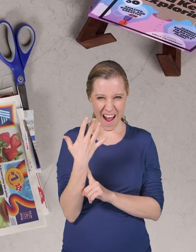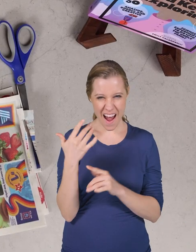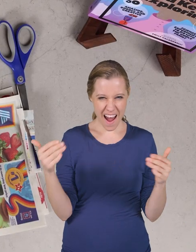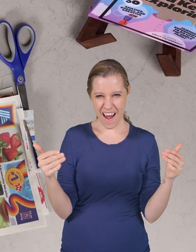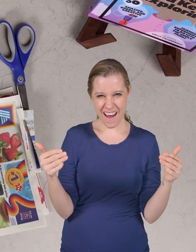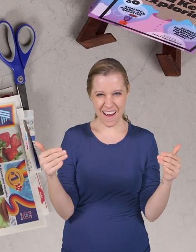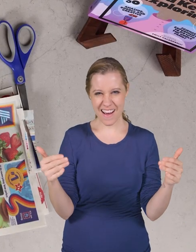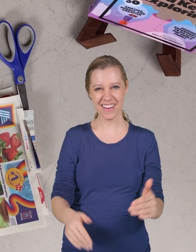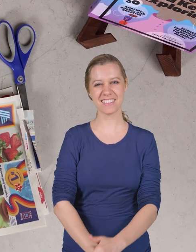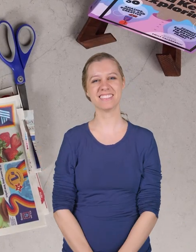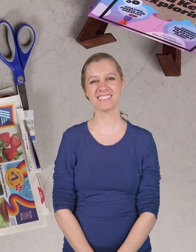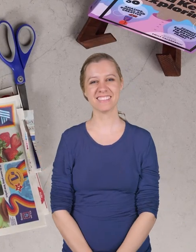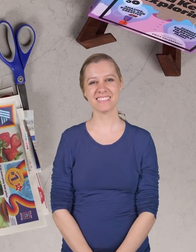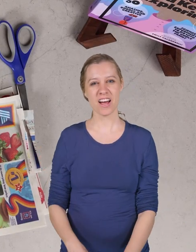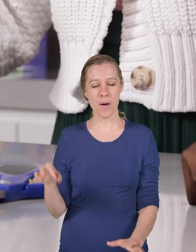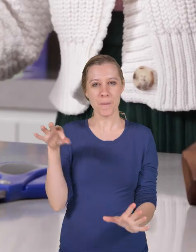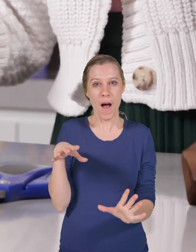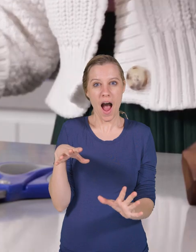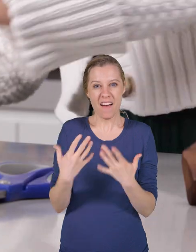Here we go.